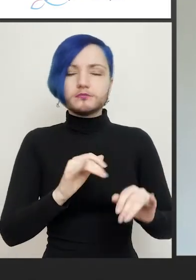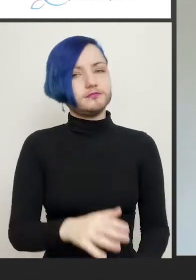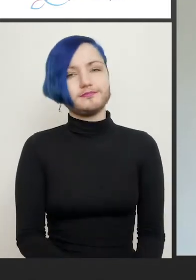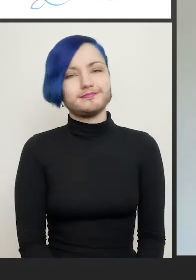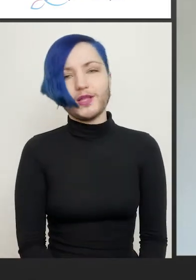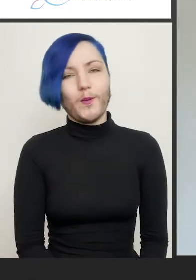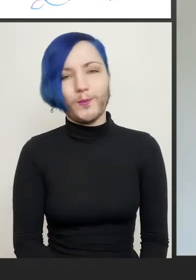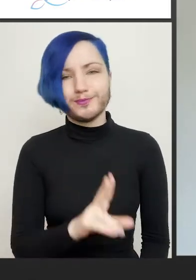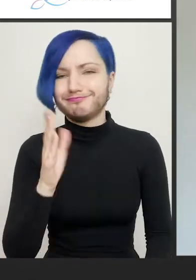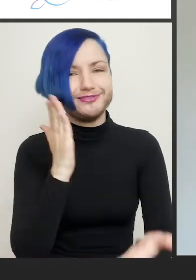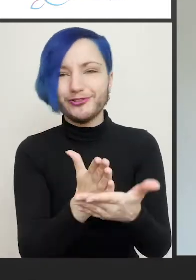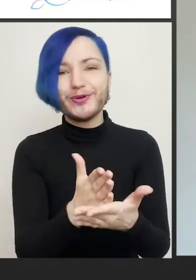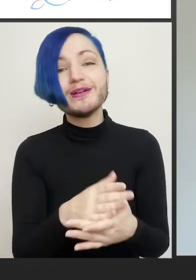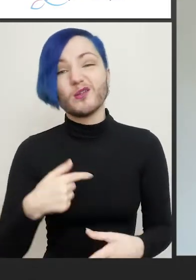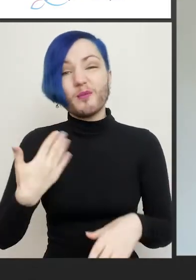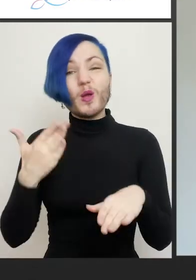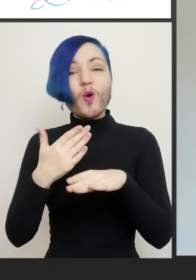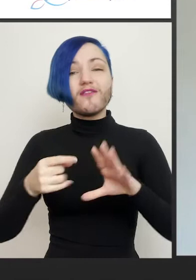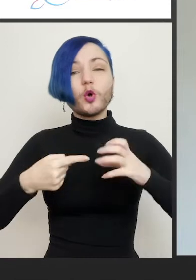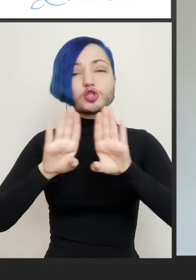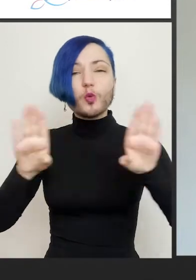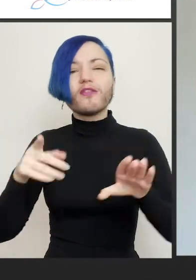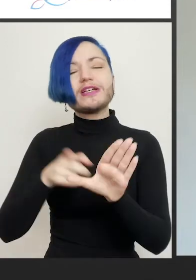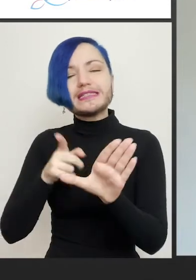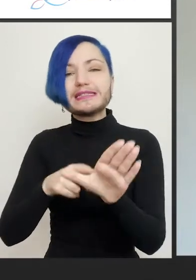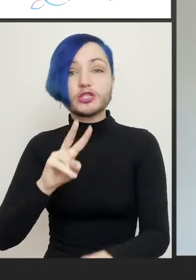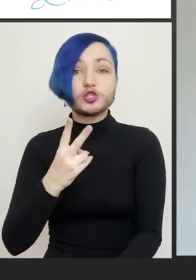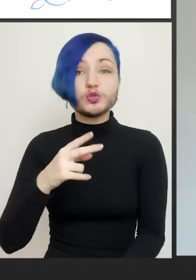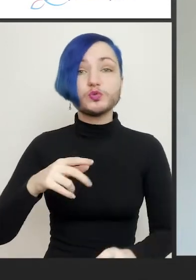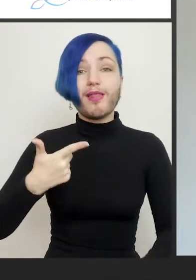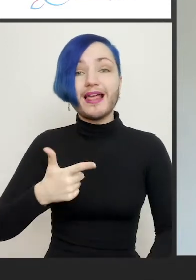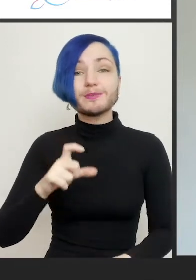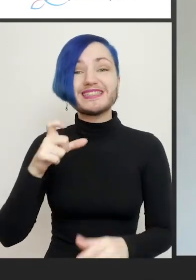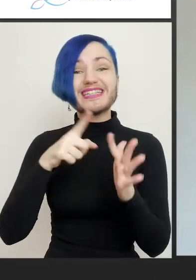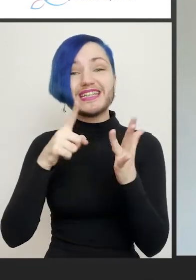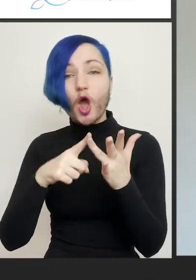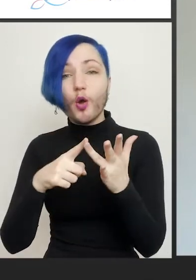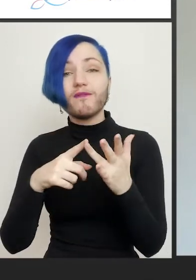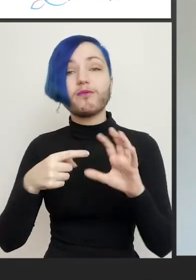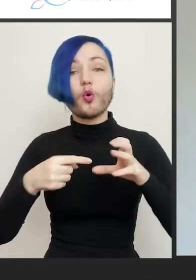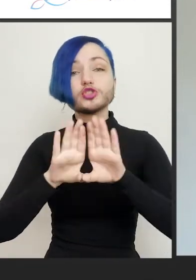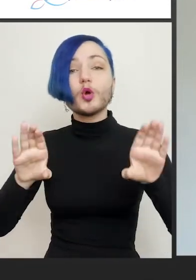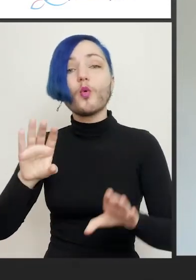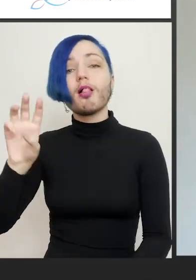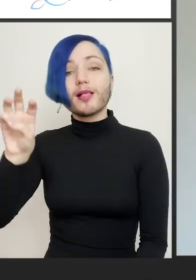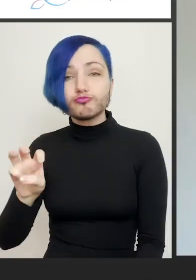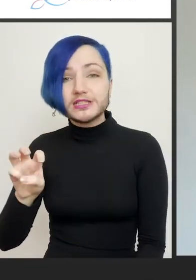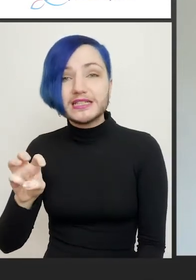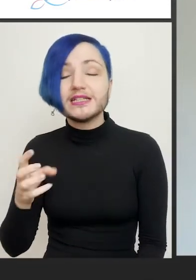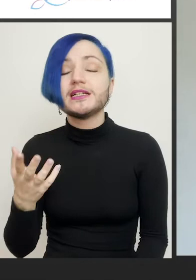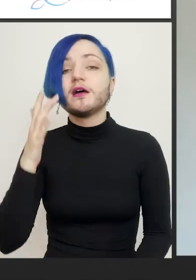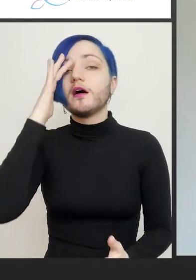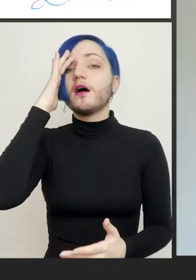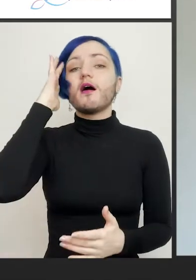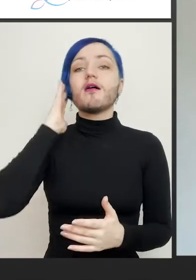know, as you said, I worked at Stonewall for years. That was, you know, 2 lesbian CEOs in Stonewall Cymru for many years. You